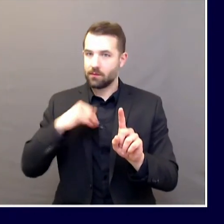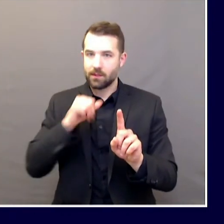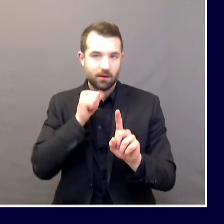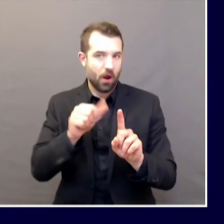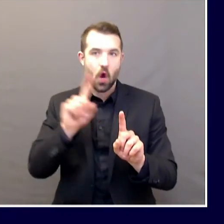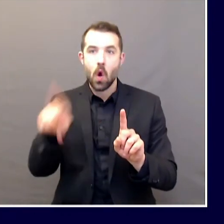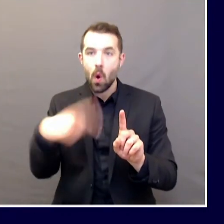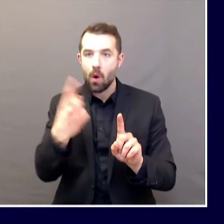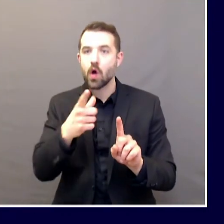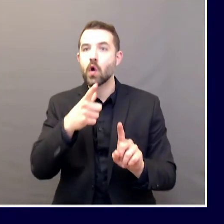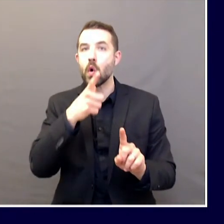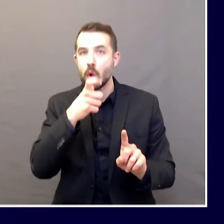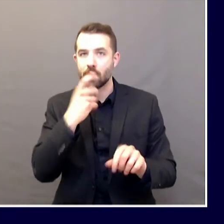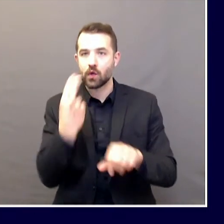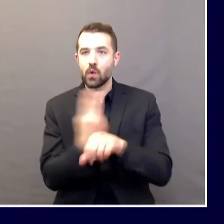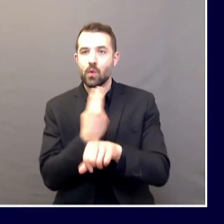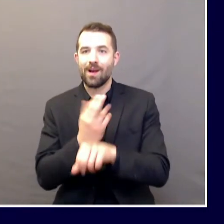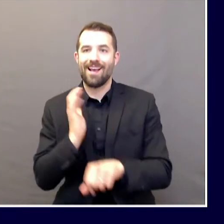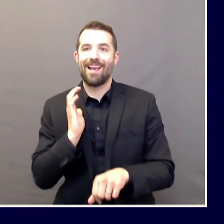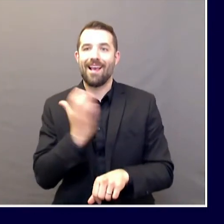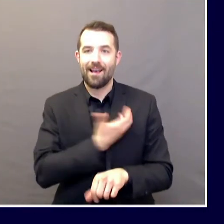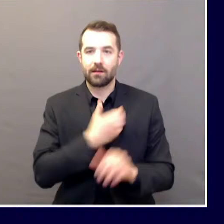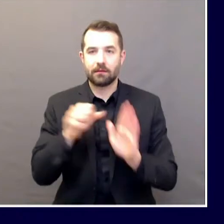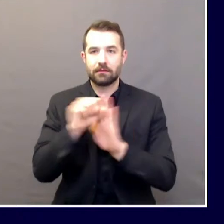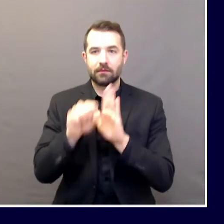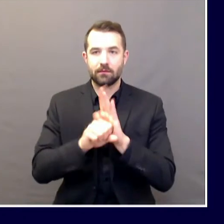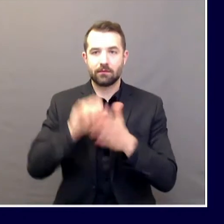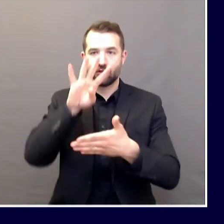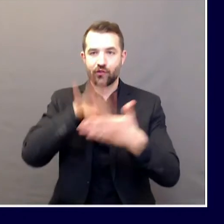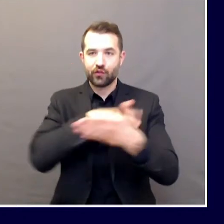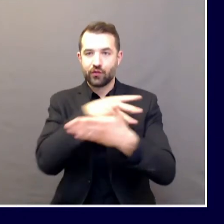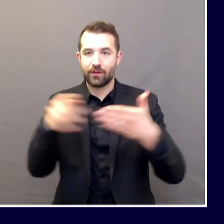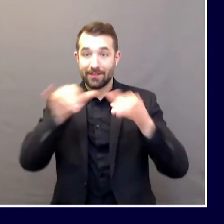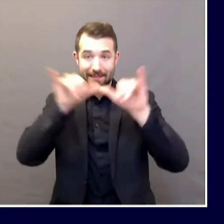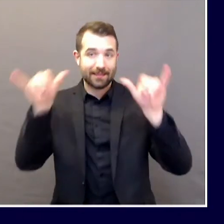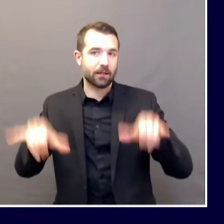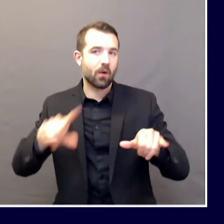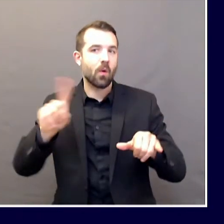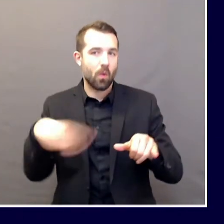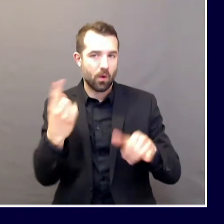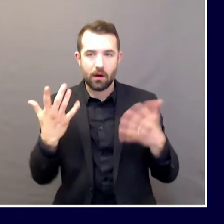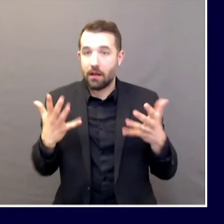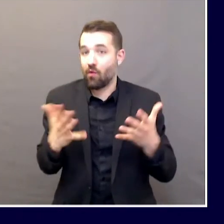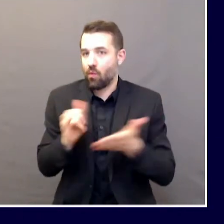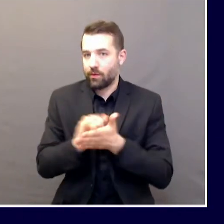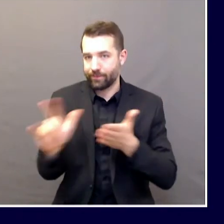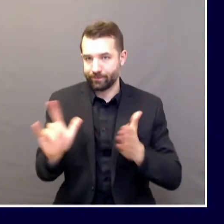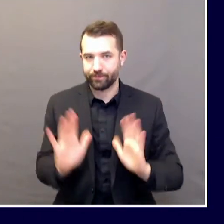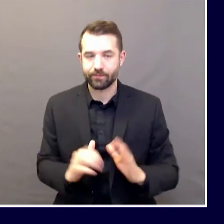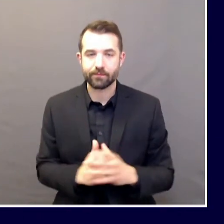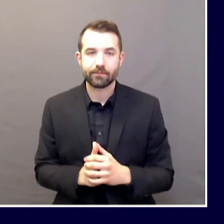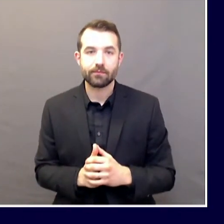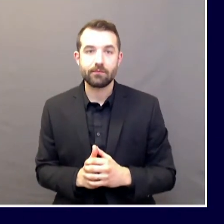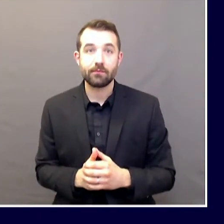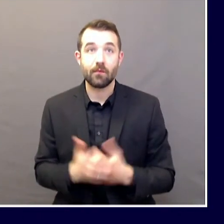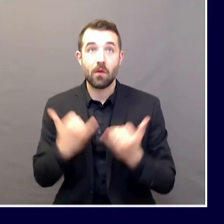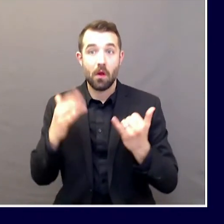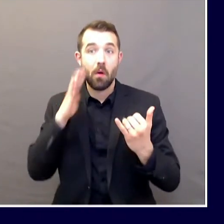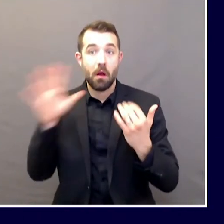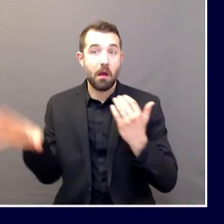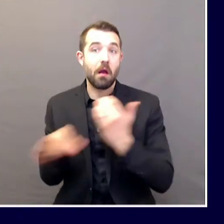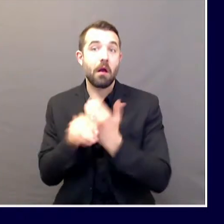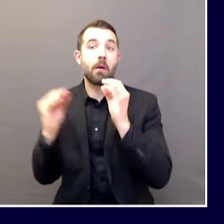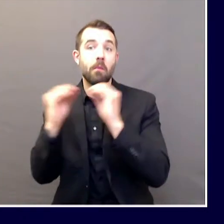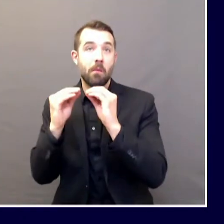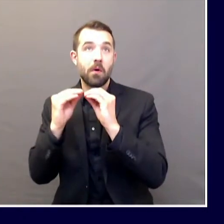use the state's scheduling platform. And we're bringing on more and more of those sites as we are opening up the entire